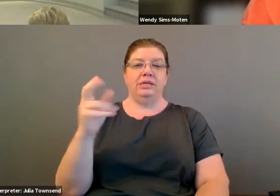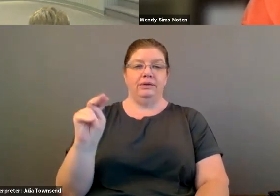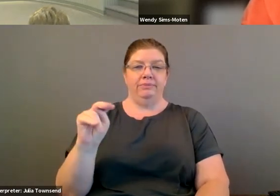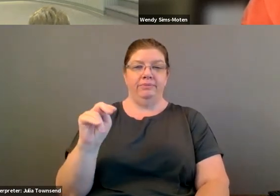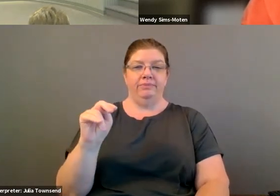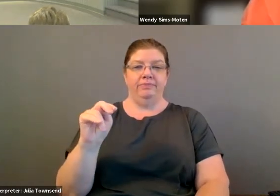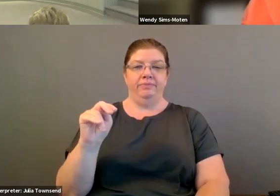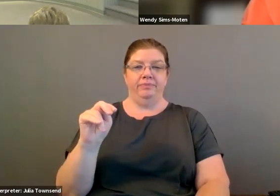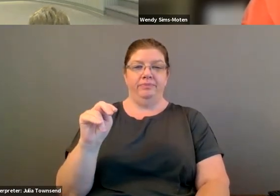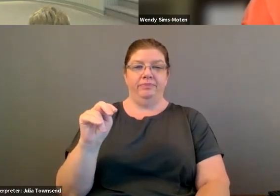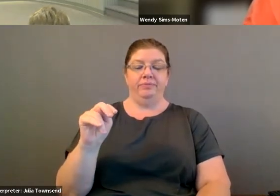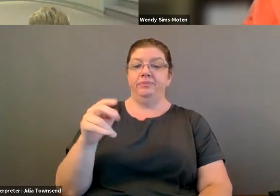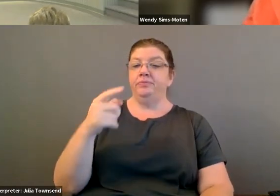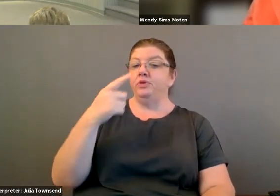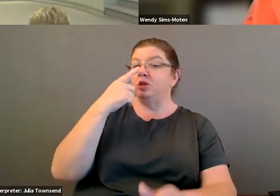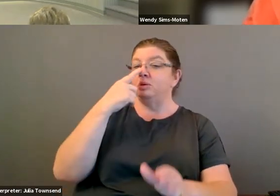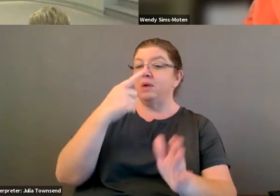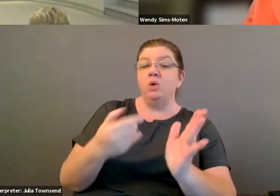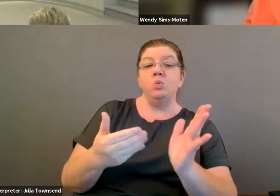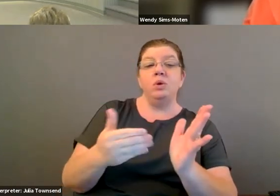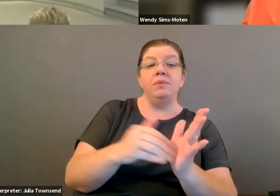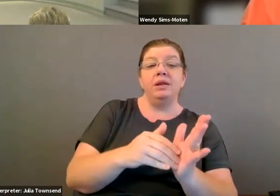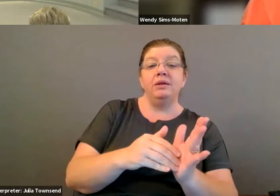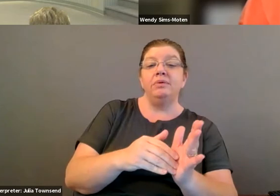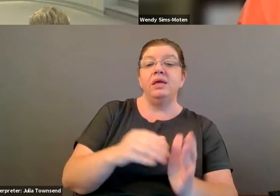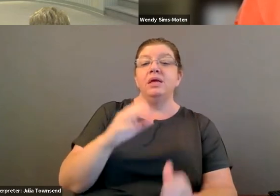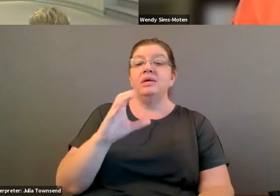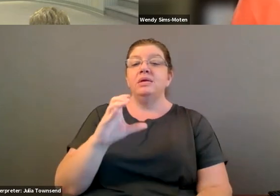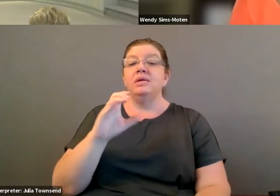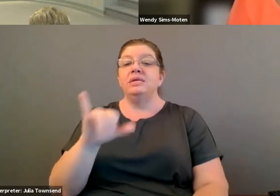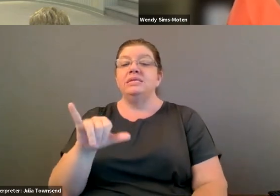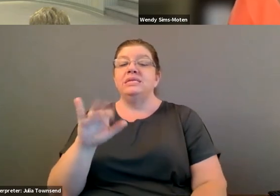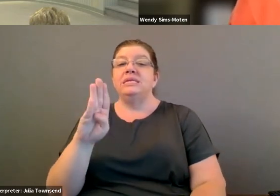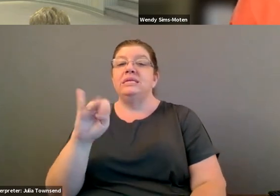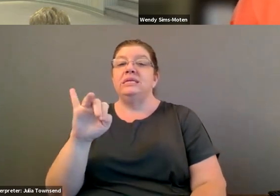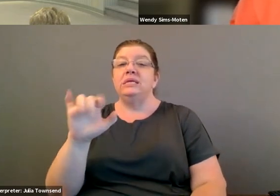Could you repeat yourself, please, Ms. Trujillo? Sybil Gilbertson.